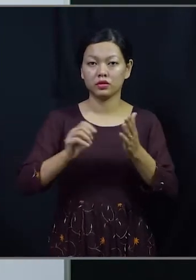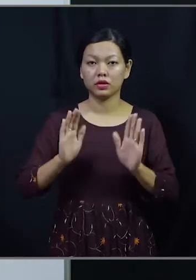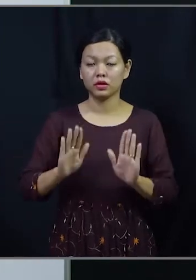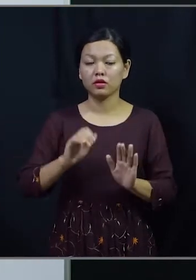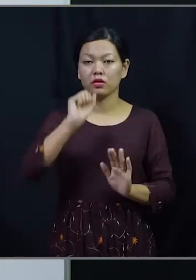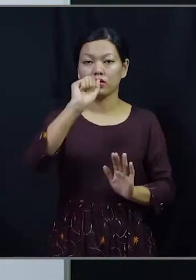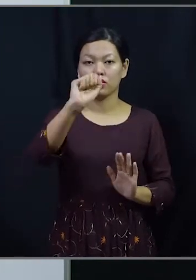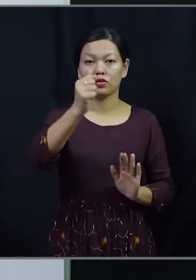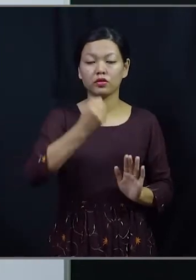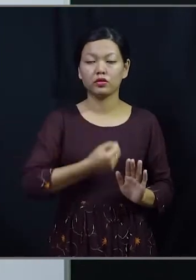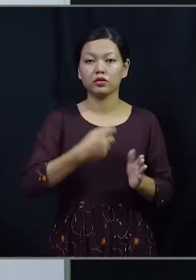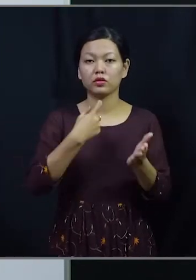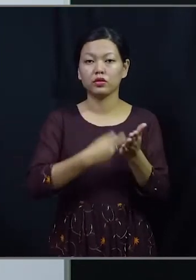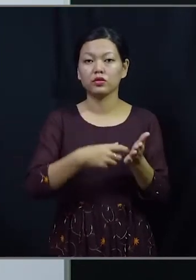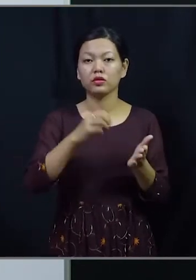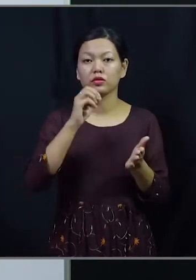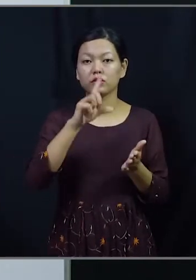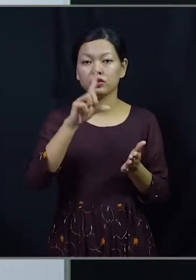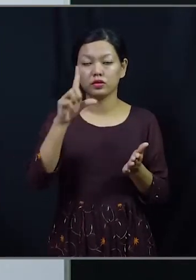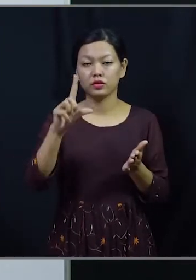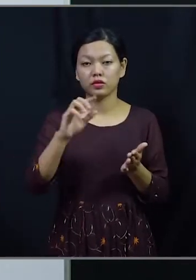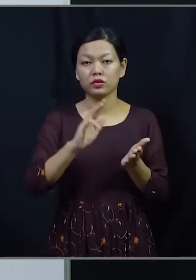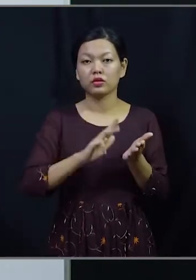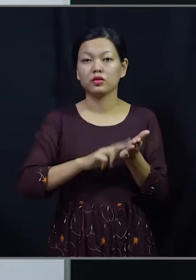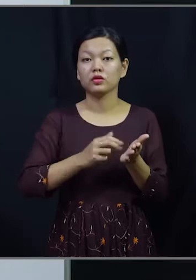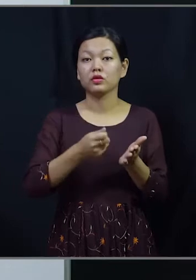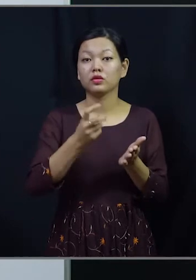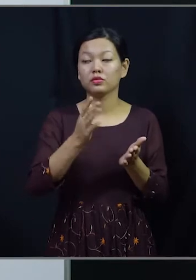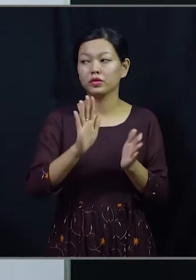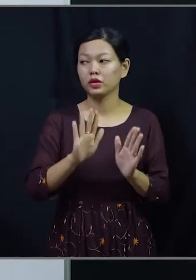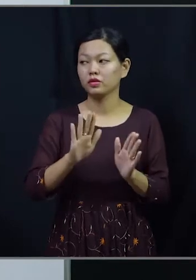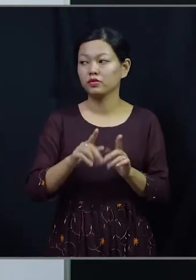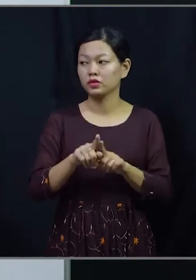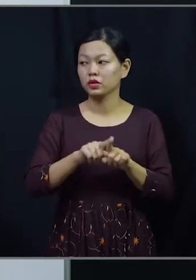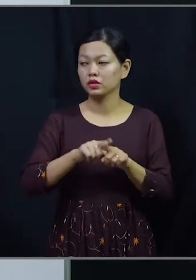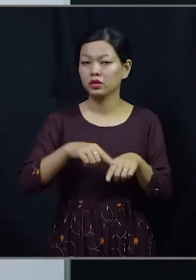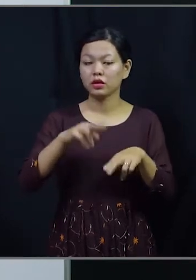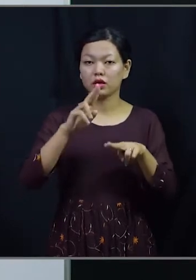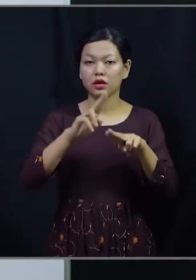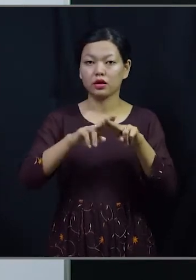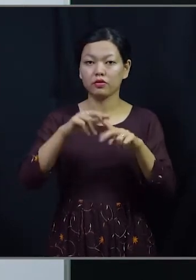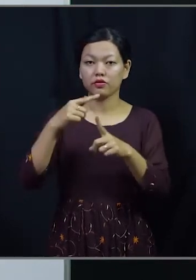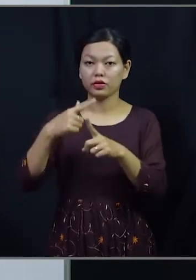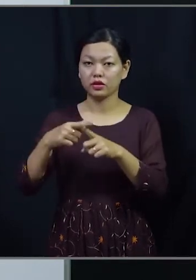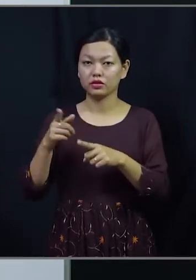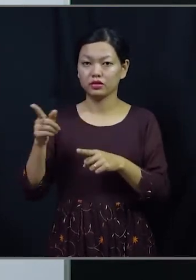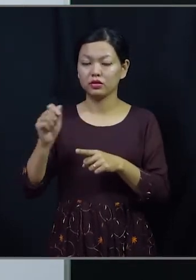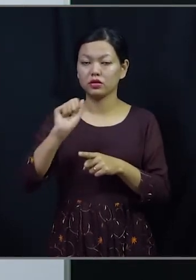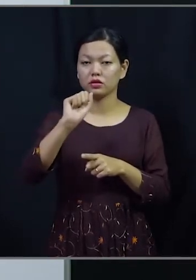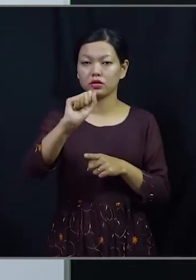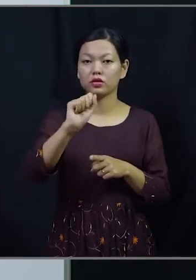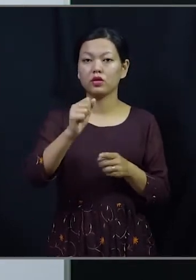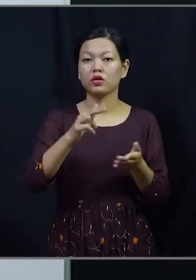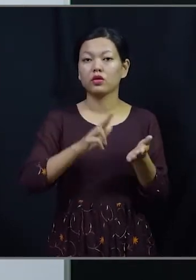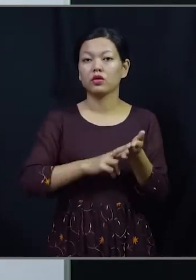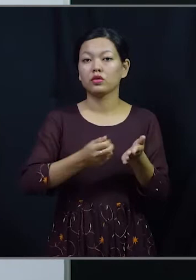right? So you are assigned a roll number, that is the function f. So this is your roll number, and to maintain the confidentiality, the board will assign